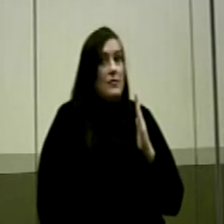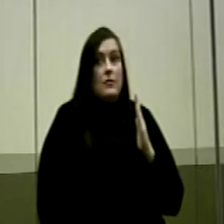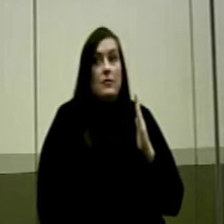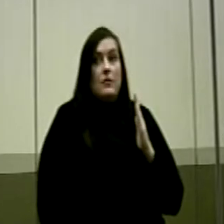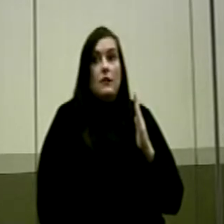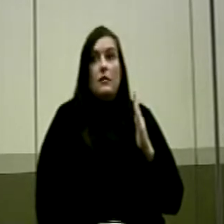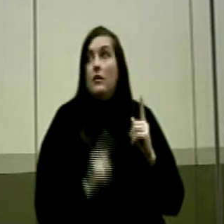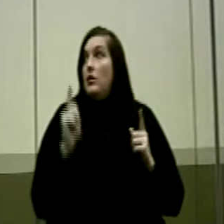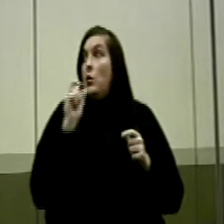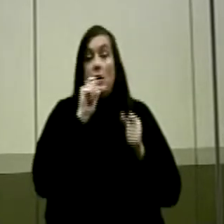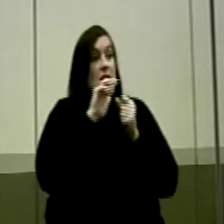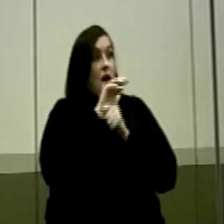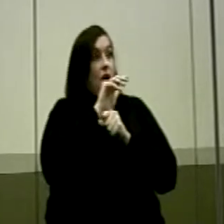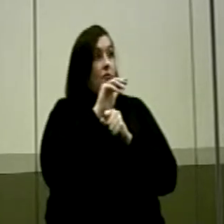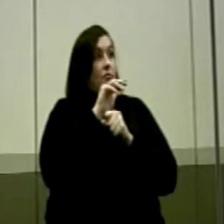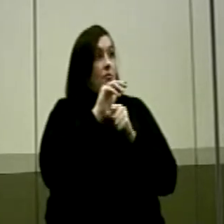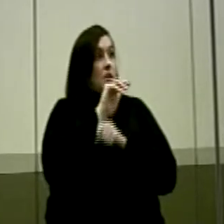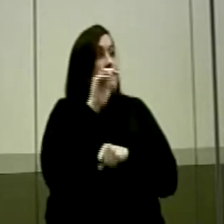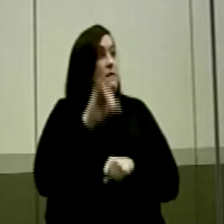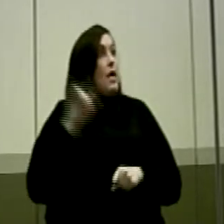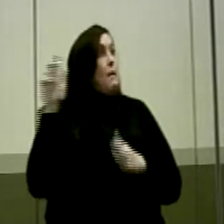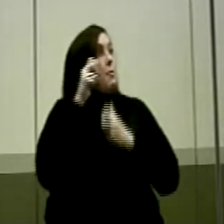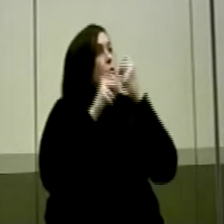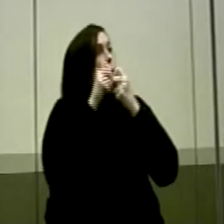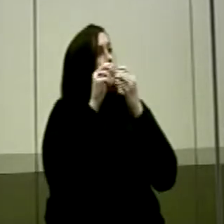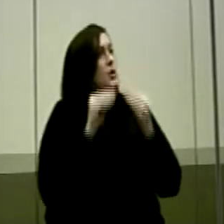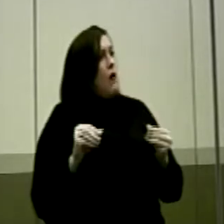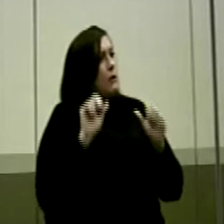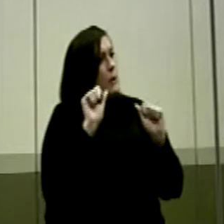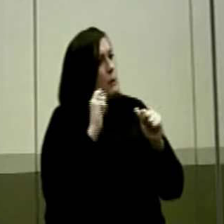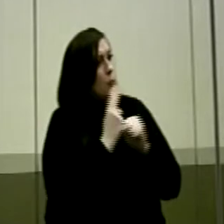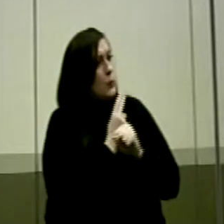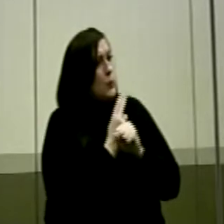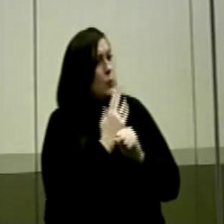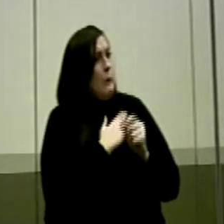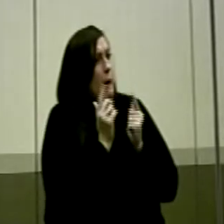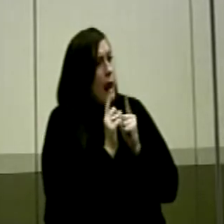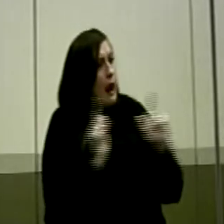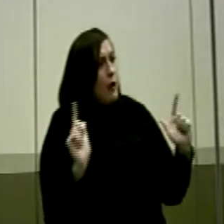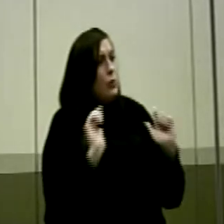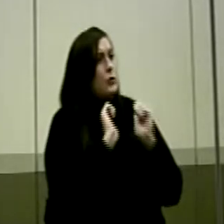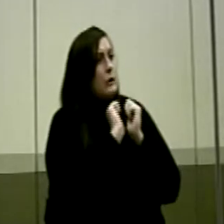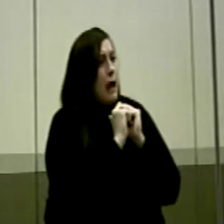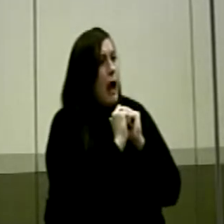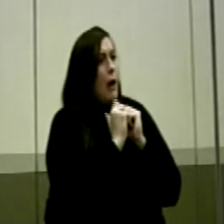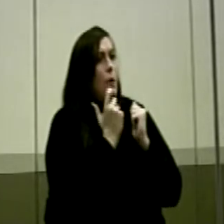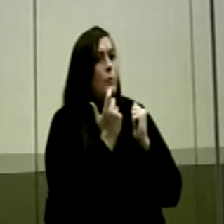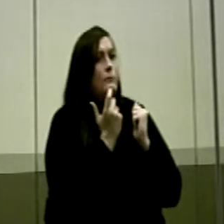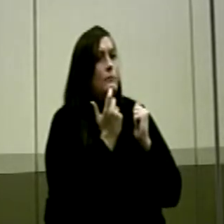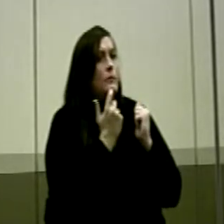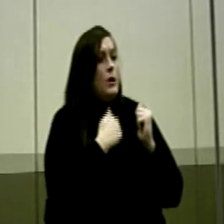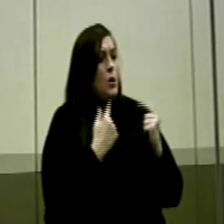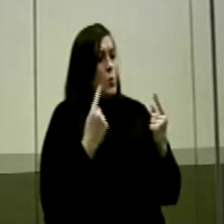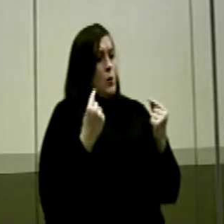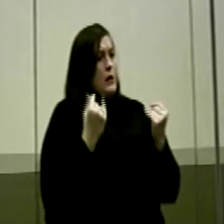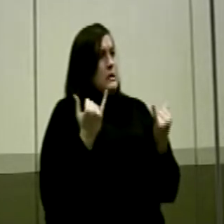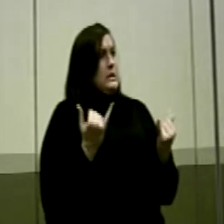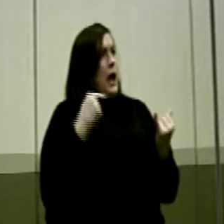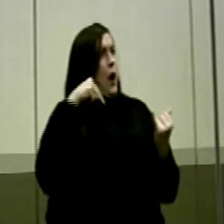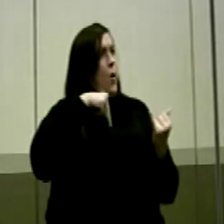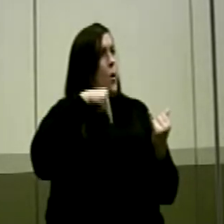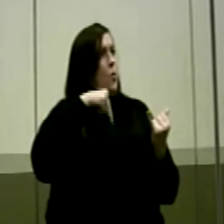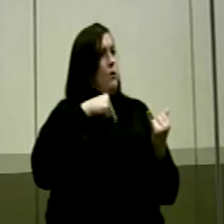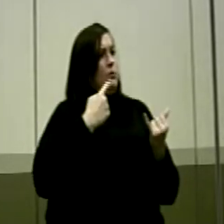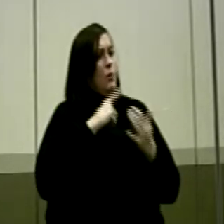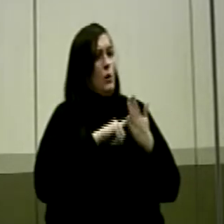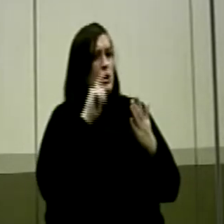enough of that, about like problem solving, of like to being able to use my language and how I can, what I did now and what I should have done